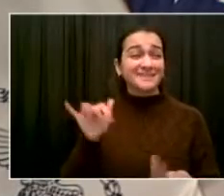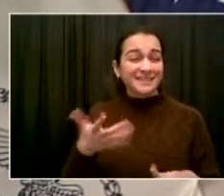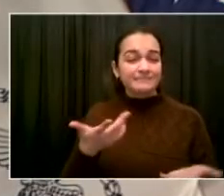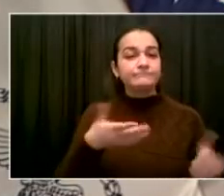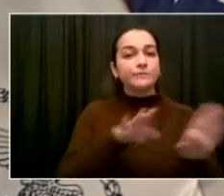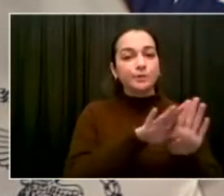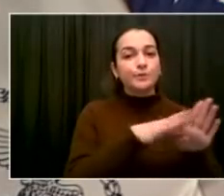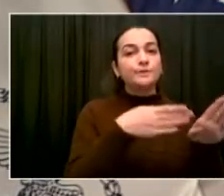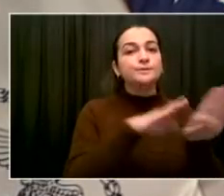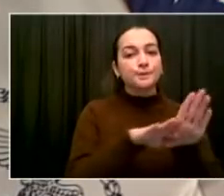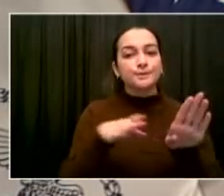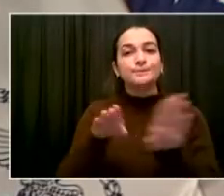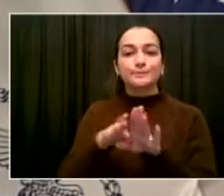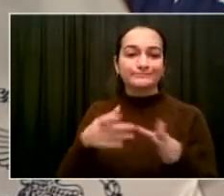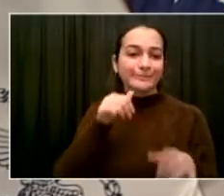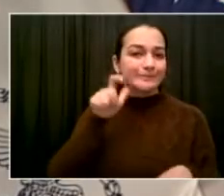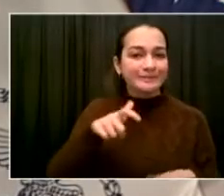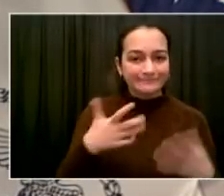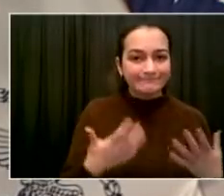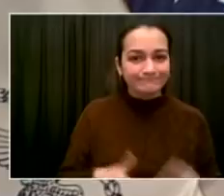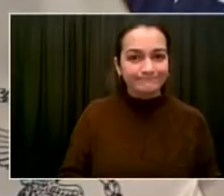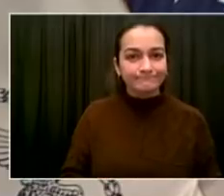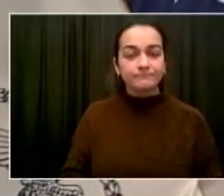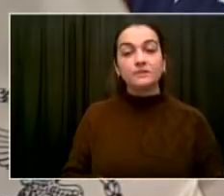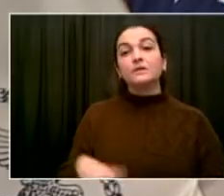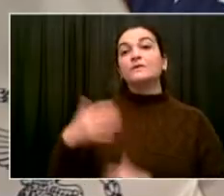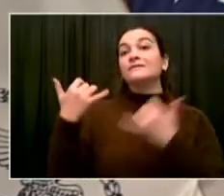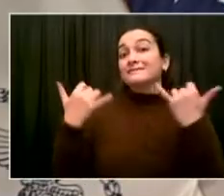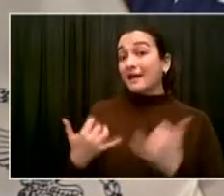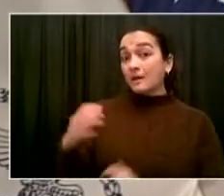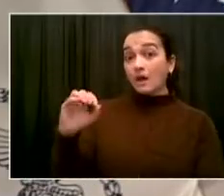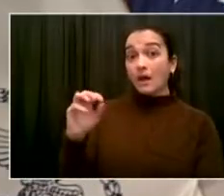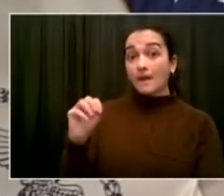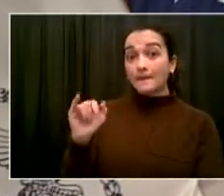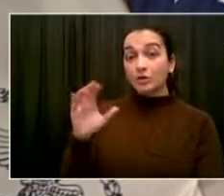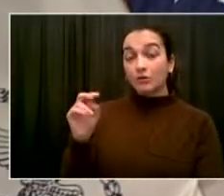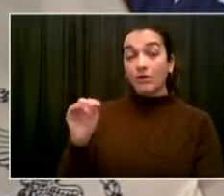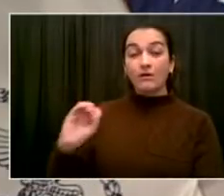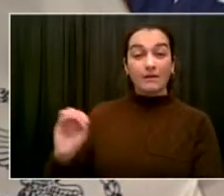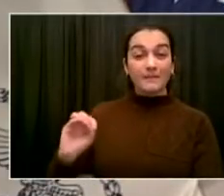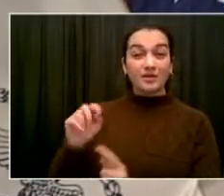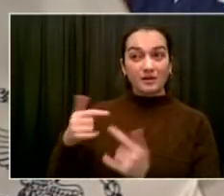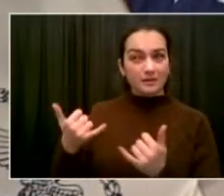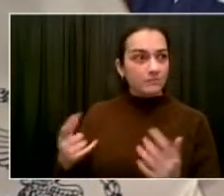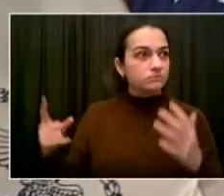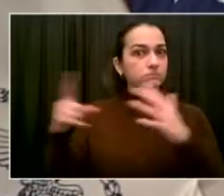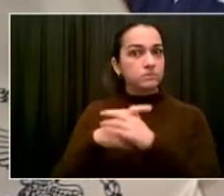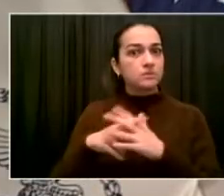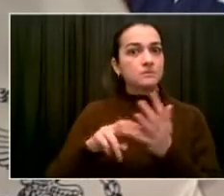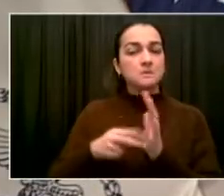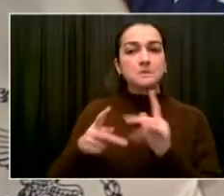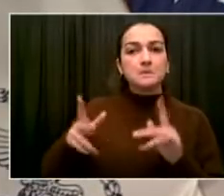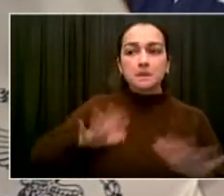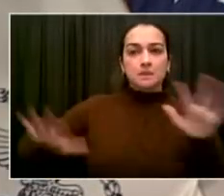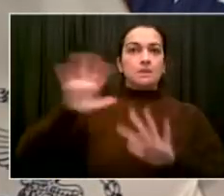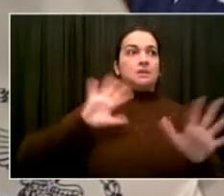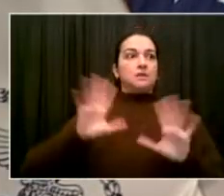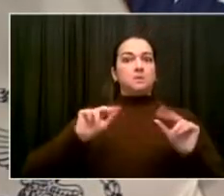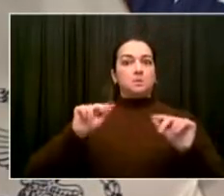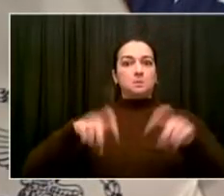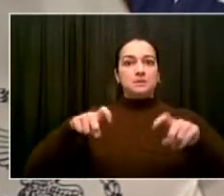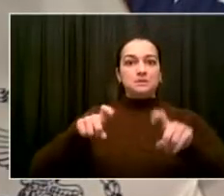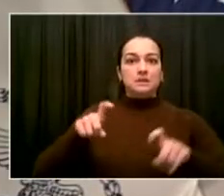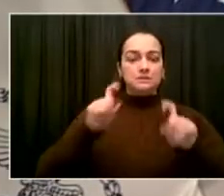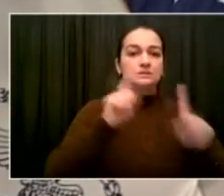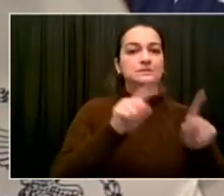has been, the 2 years of COVID have just been, a constant set of changes. So in a different reality, we adjust. We're going to get a